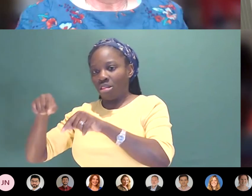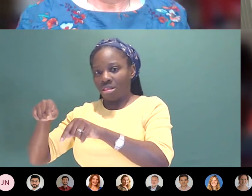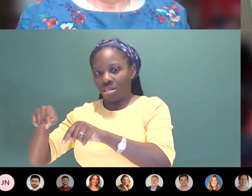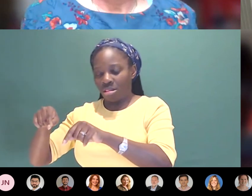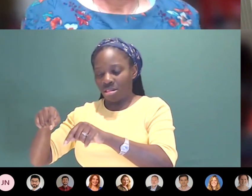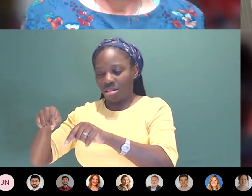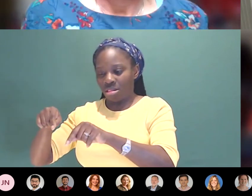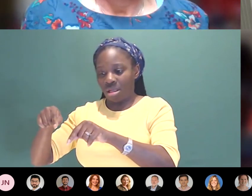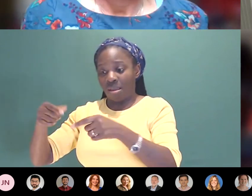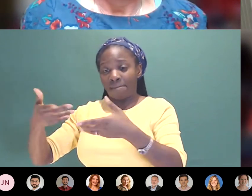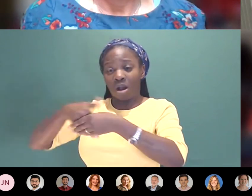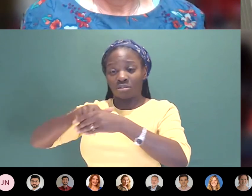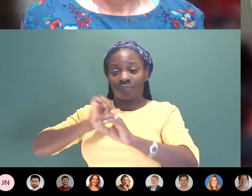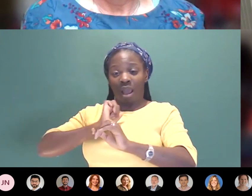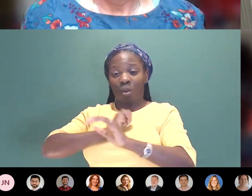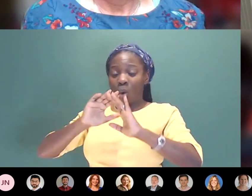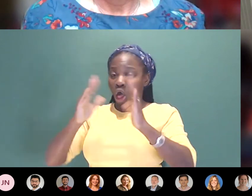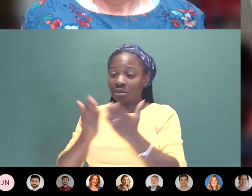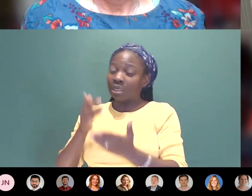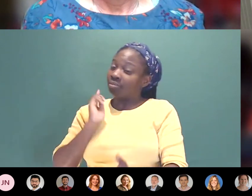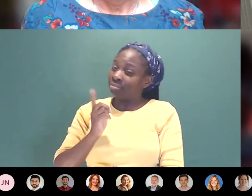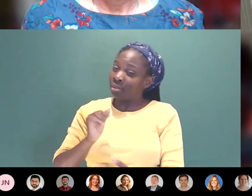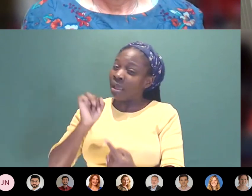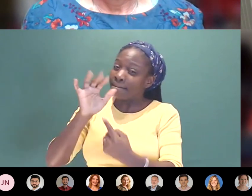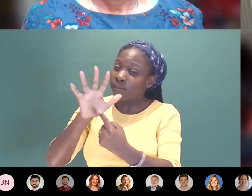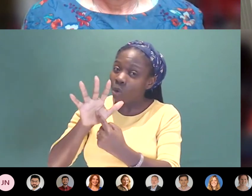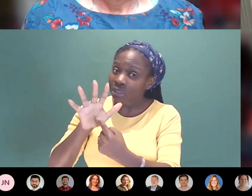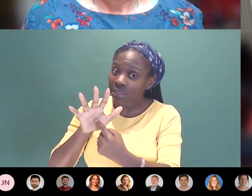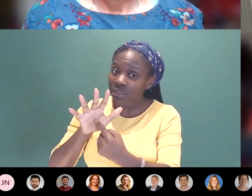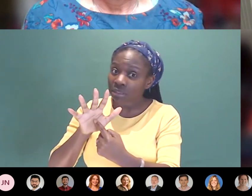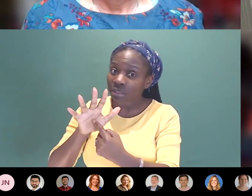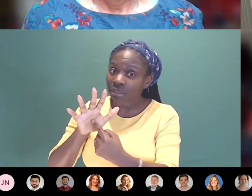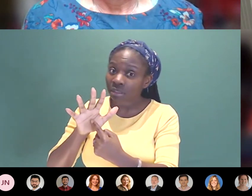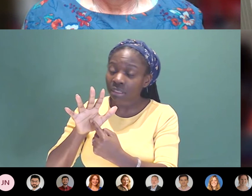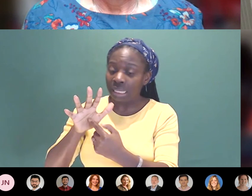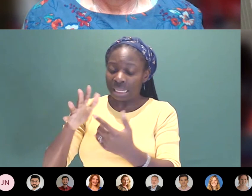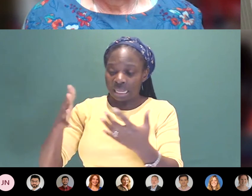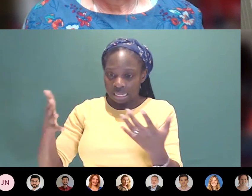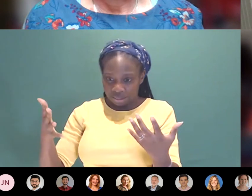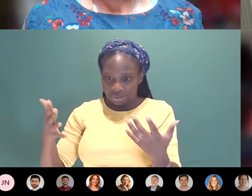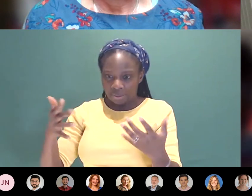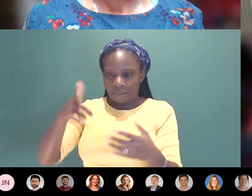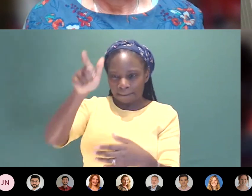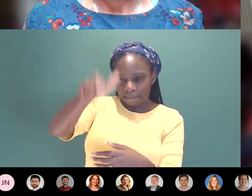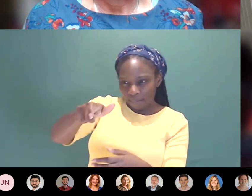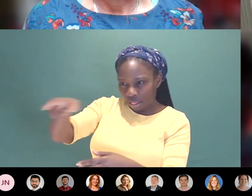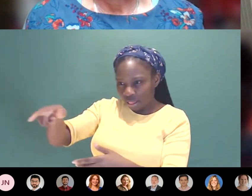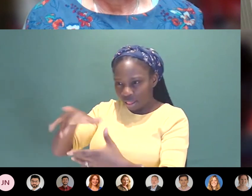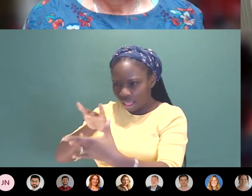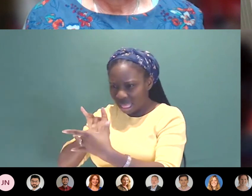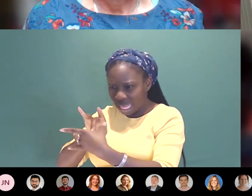very important in getting connected with different people and being more